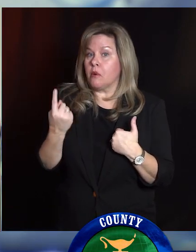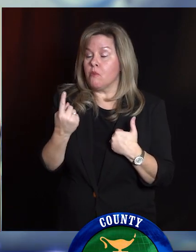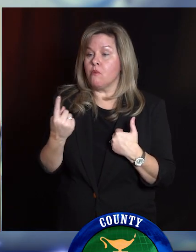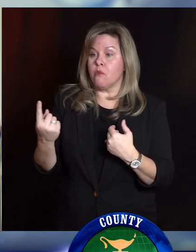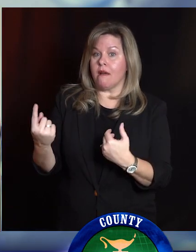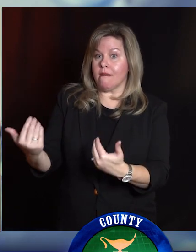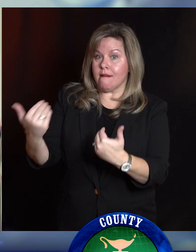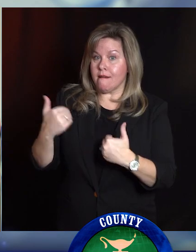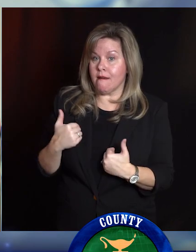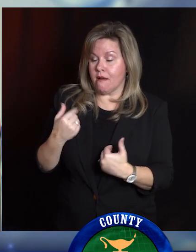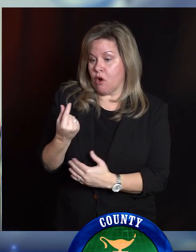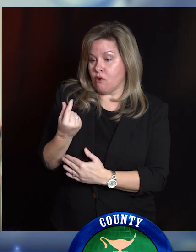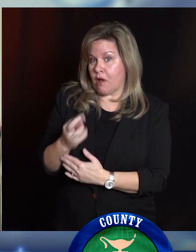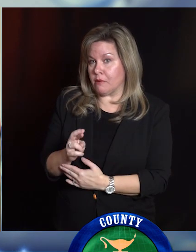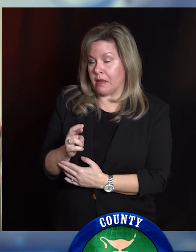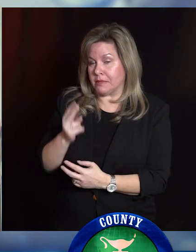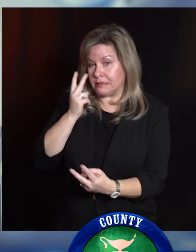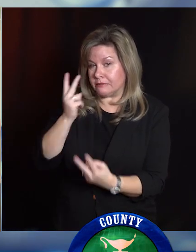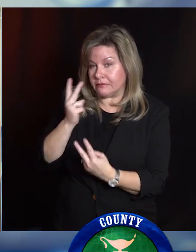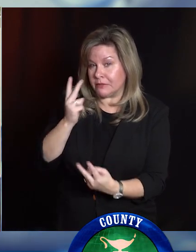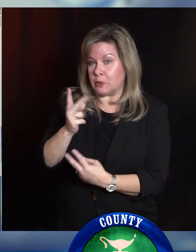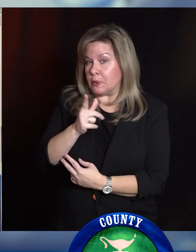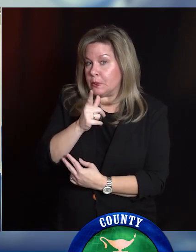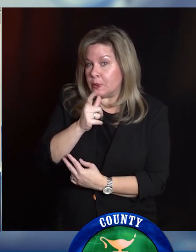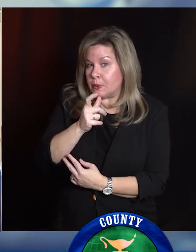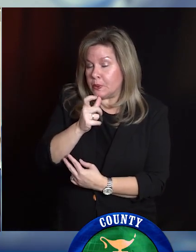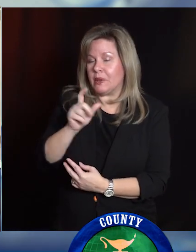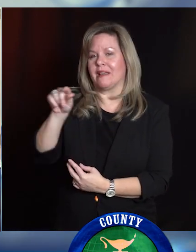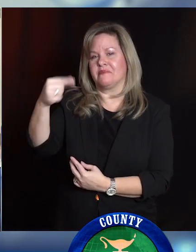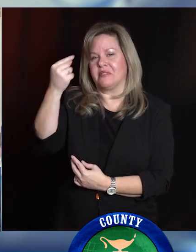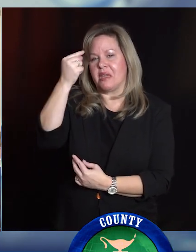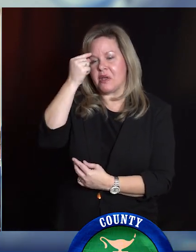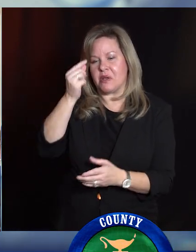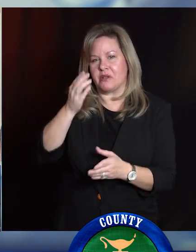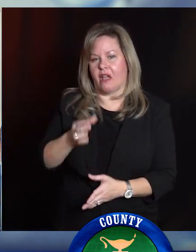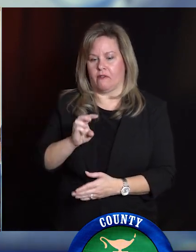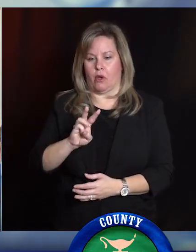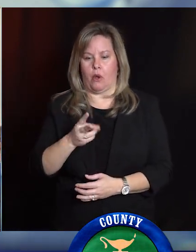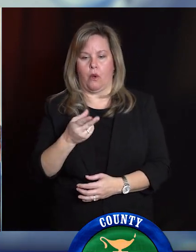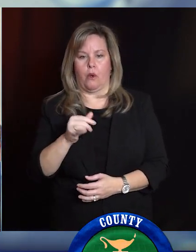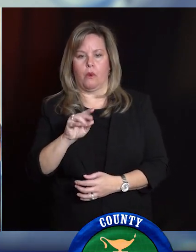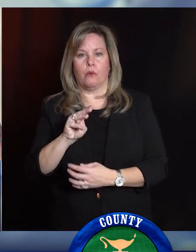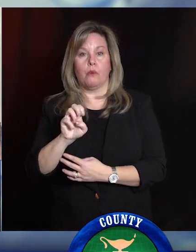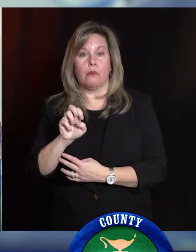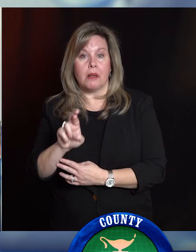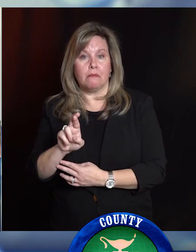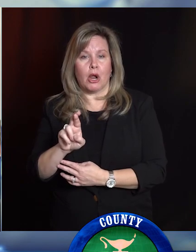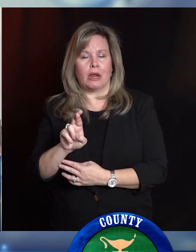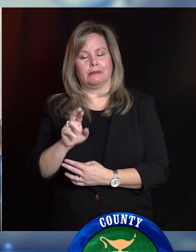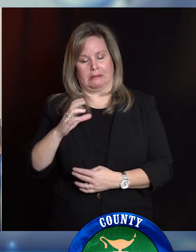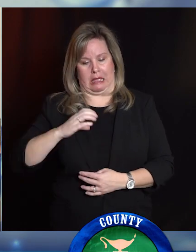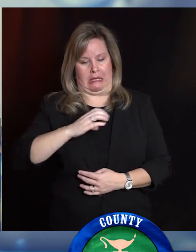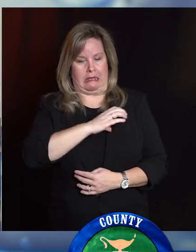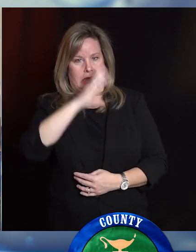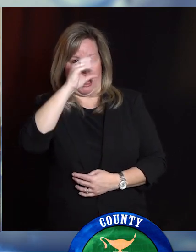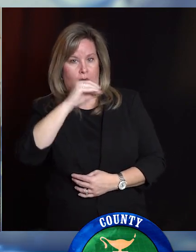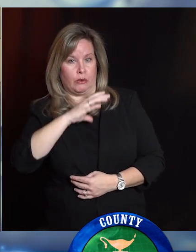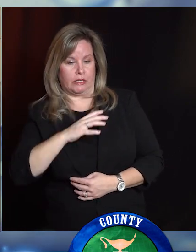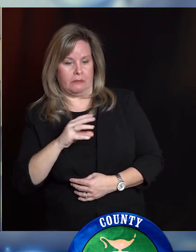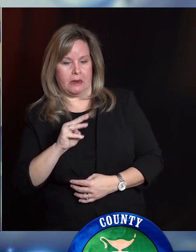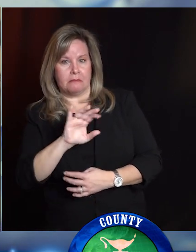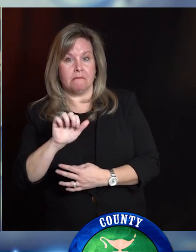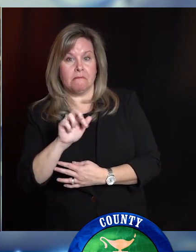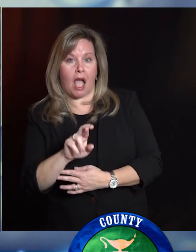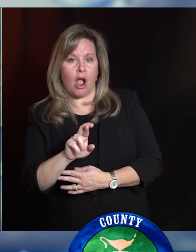for Governor Whitmer, Congressman Meijer, and others at the West Michigan Vaccine Clinic at DeVos Place. And this is all part of what we're